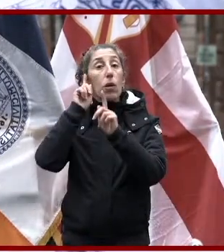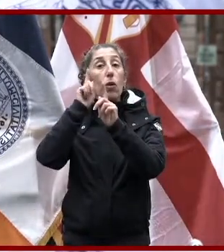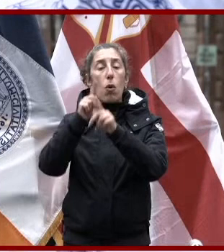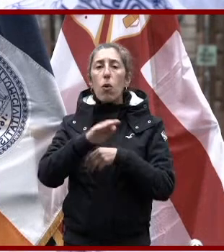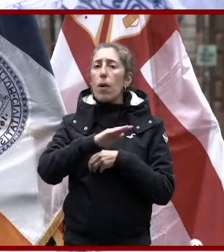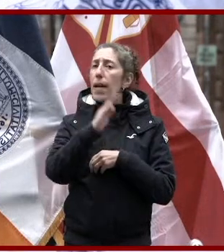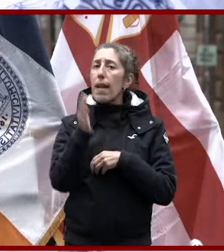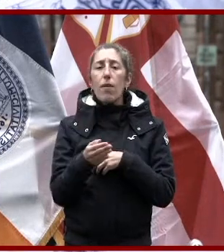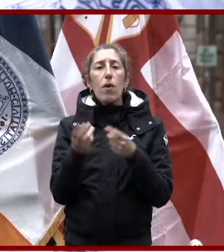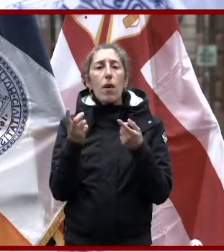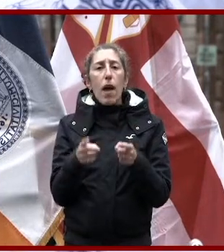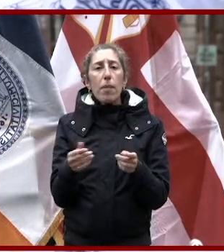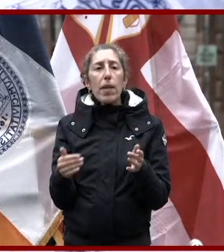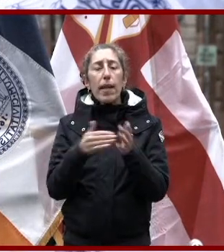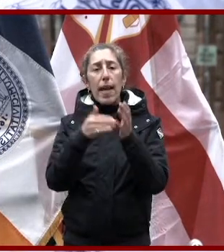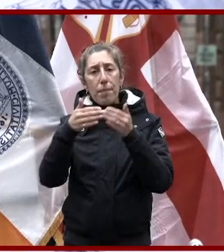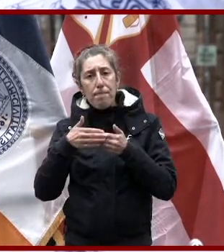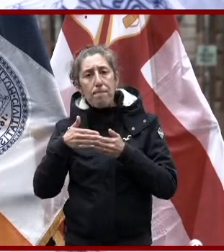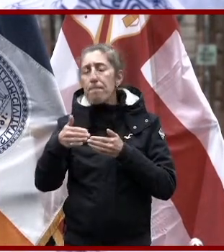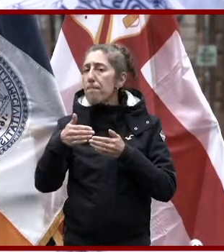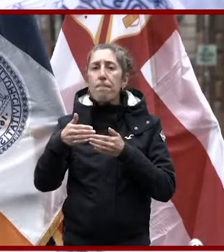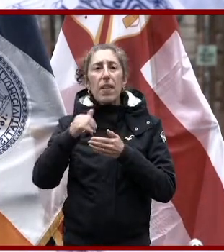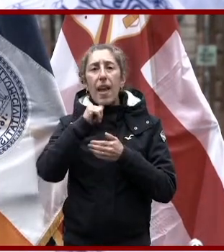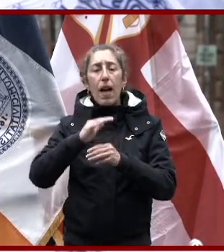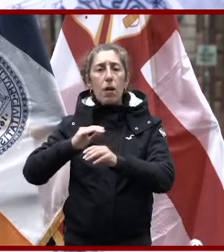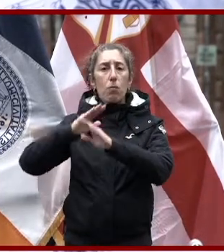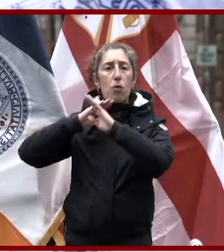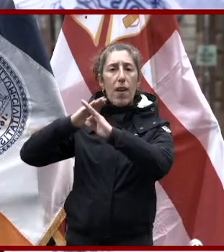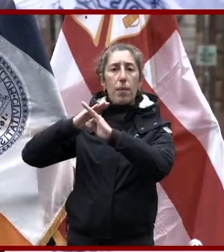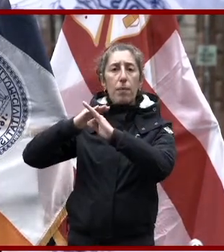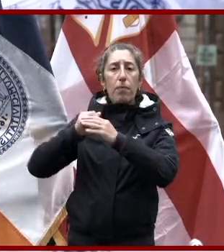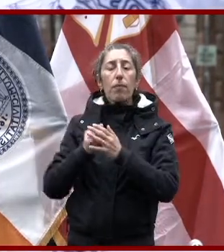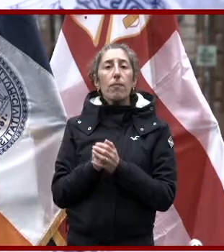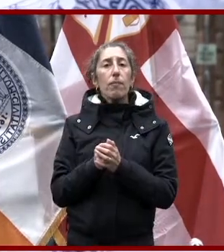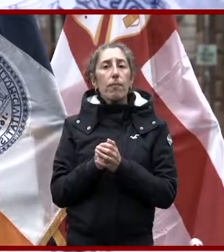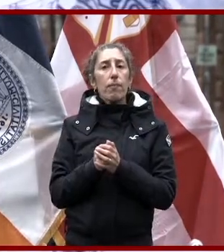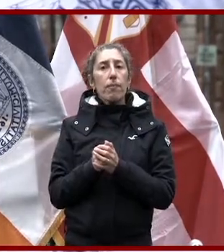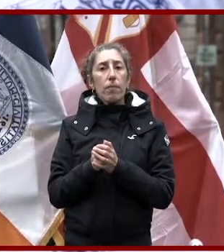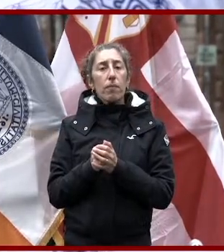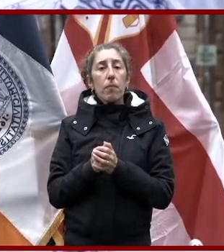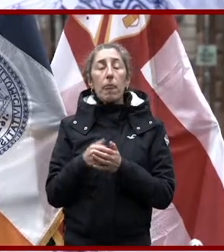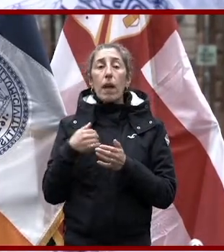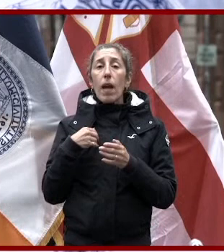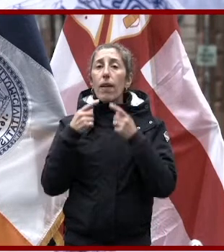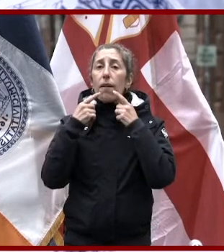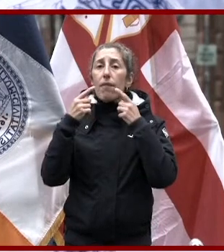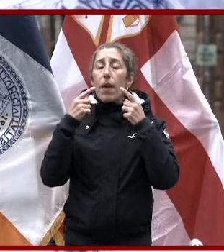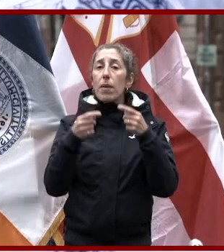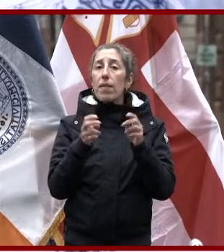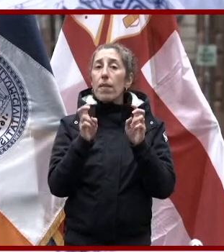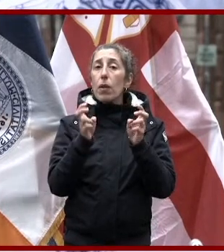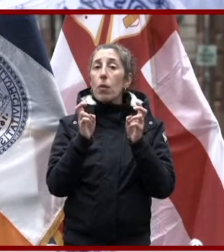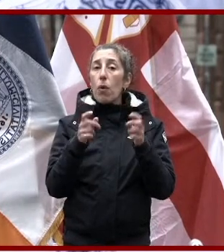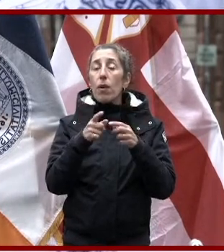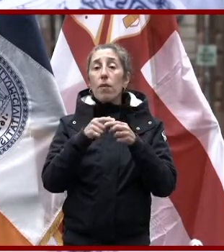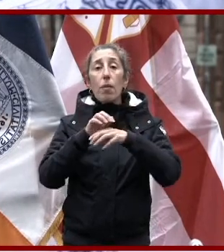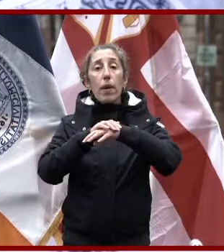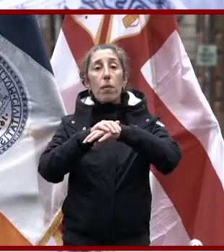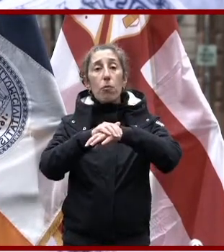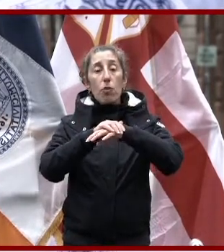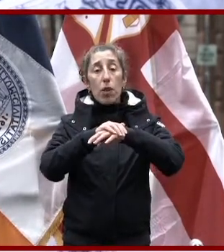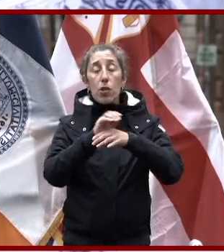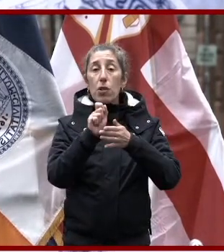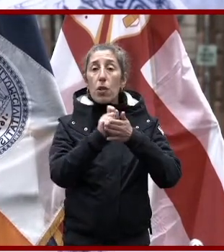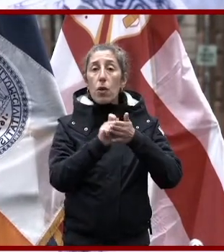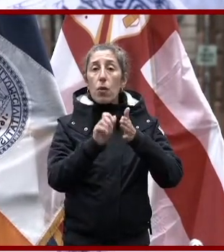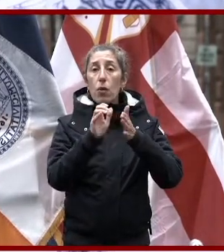again. There is a quote from the noted British writer Nicholas Bentley, of whom also happened to be an